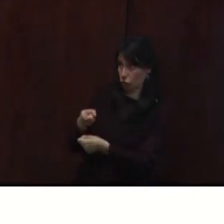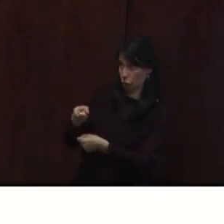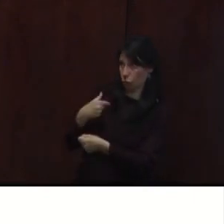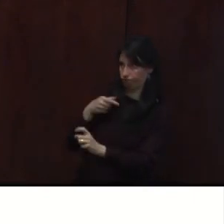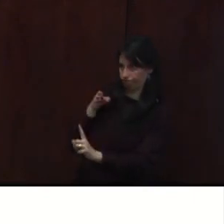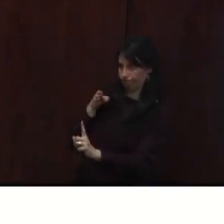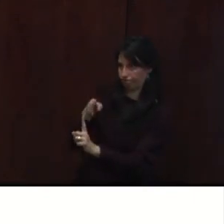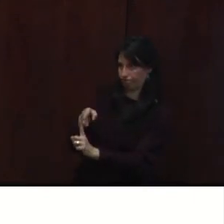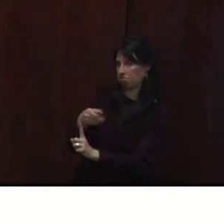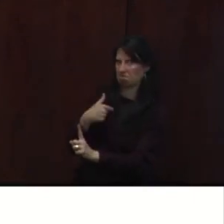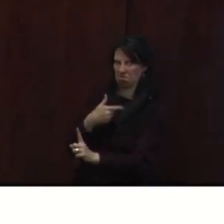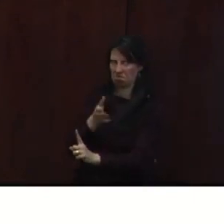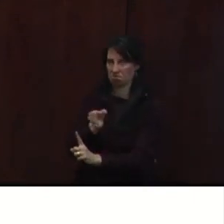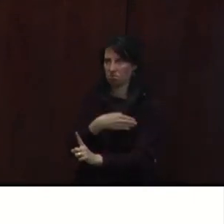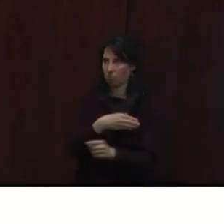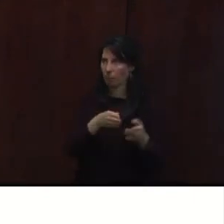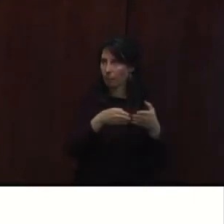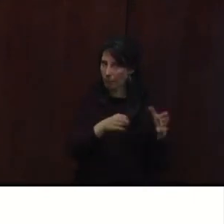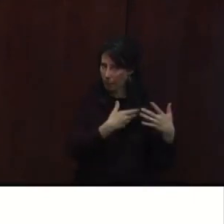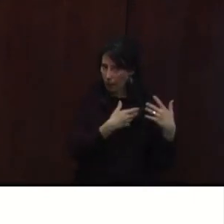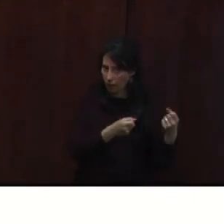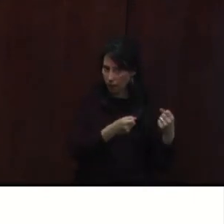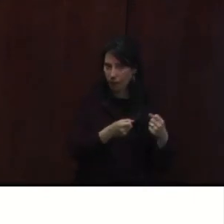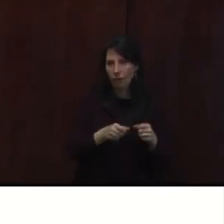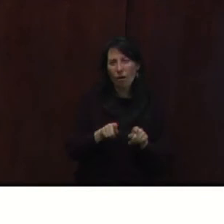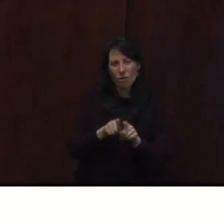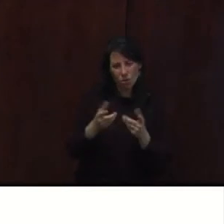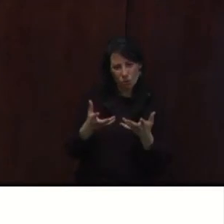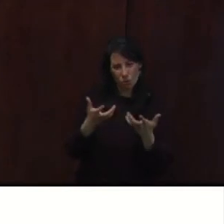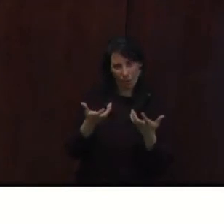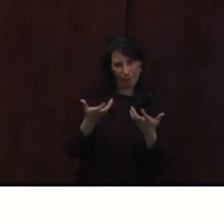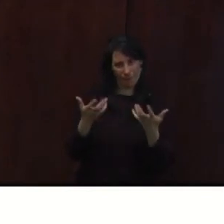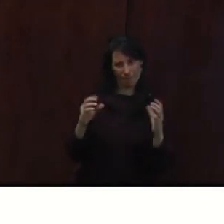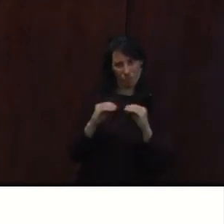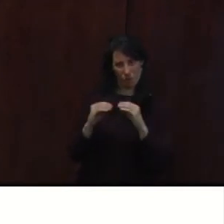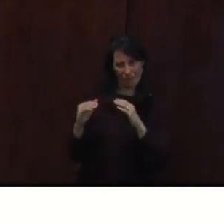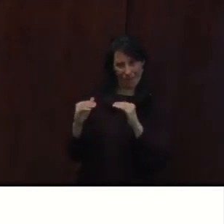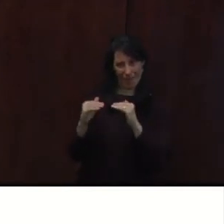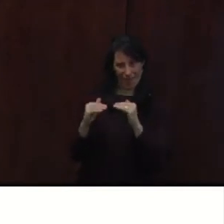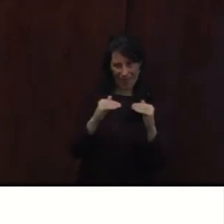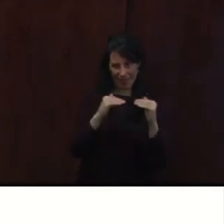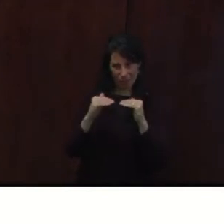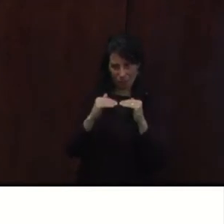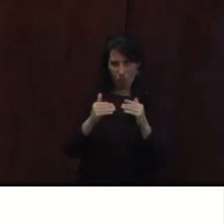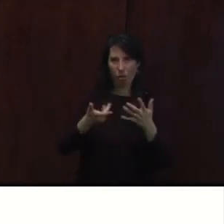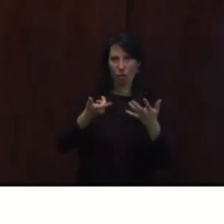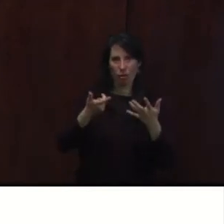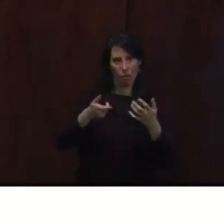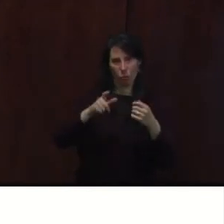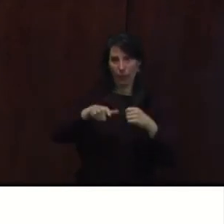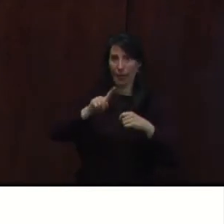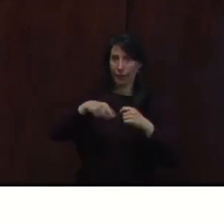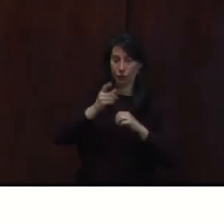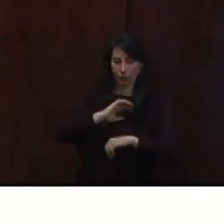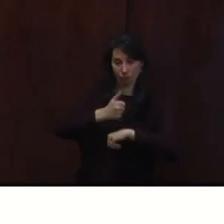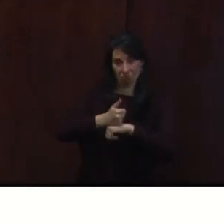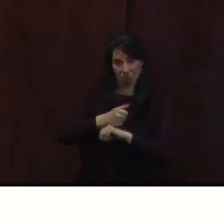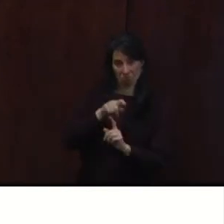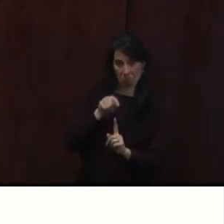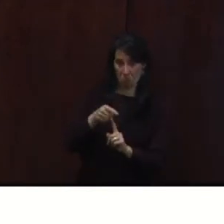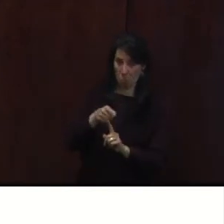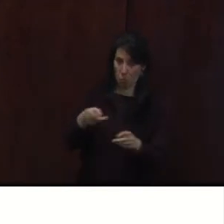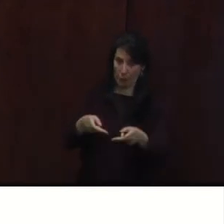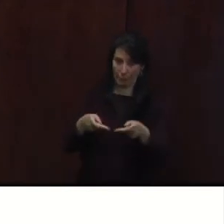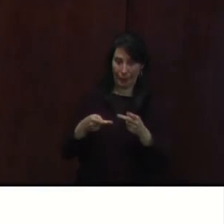We're looking at this through an equity lens. So if we give it to providers, it means more locations, geographically dispersed throughout the community. It means